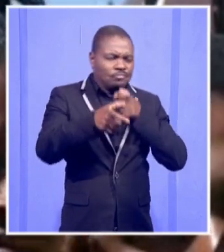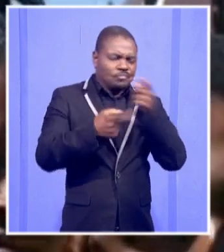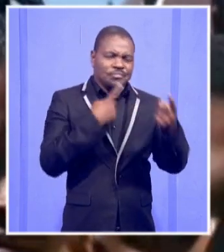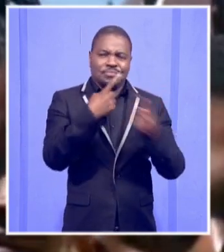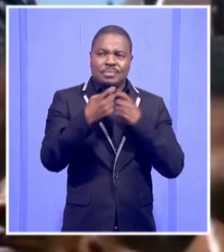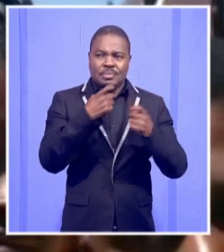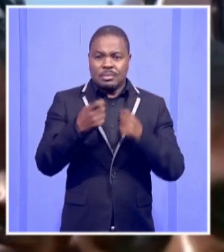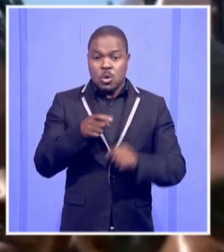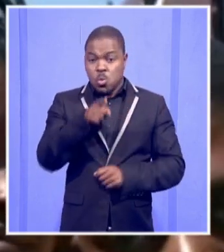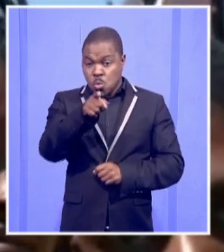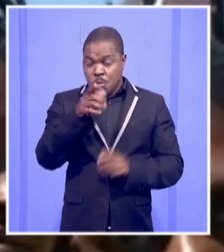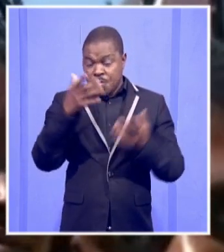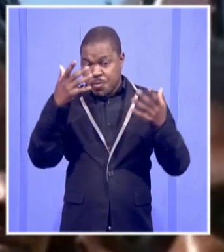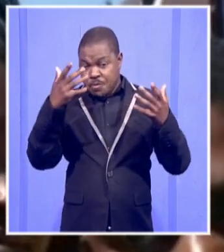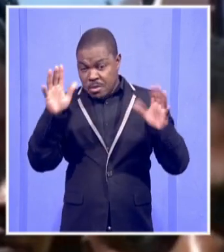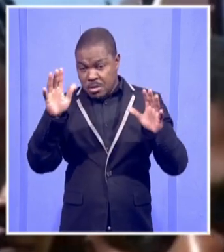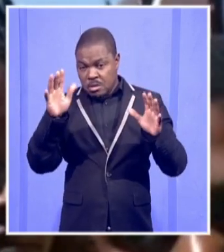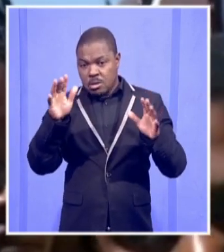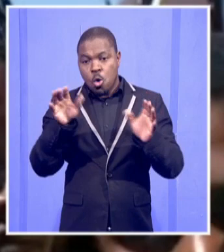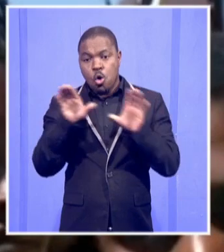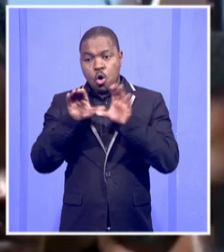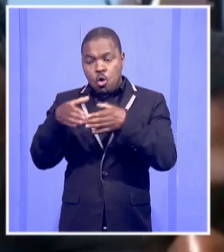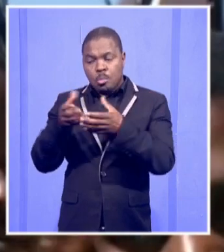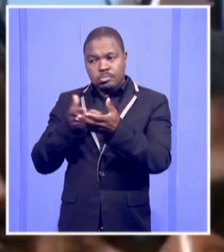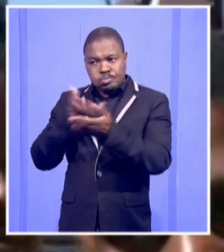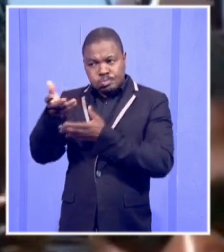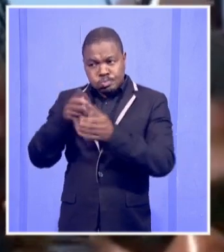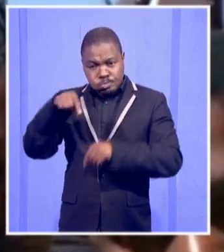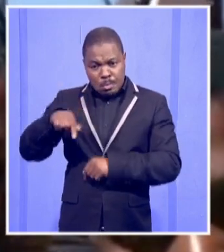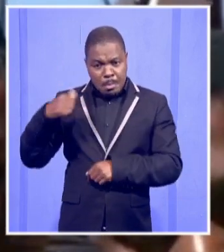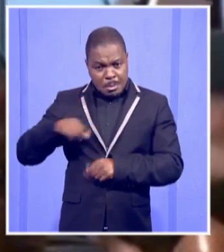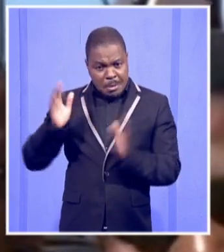been in engagement with such groups in the metro?